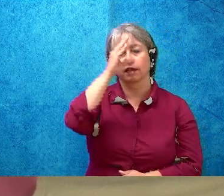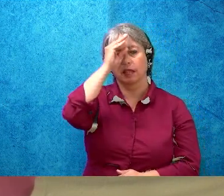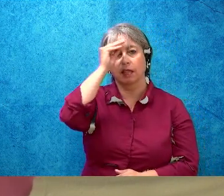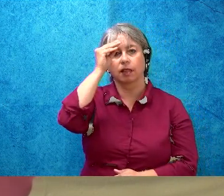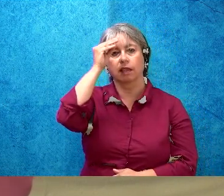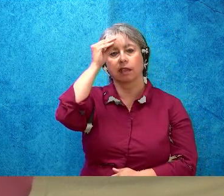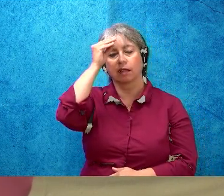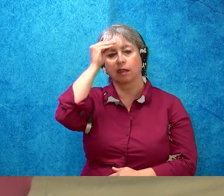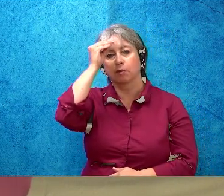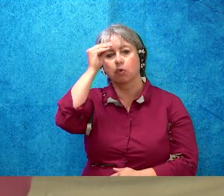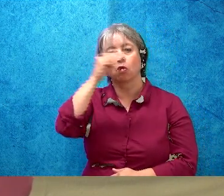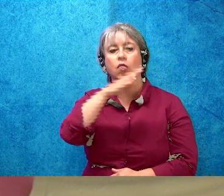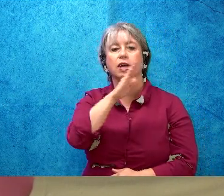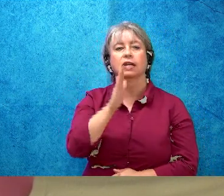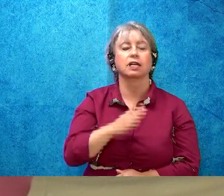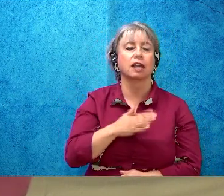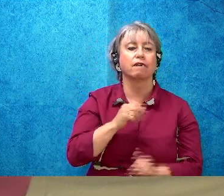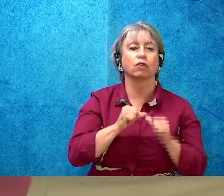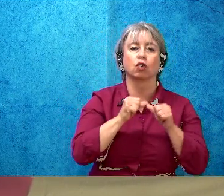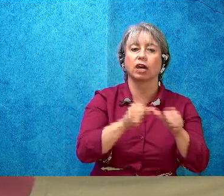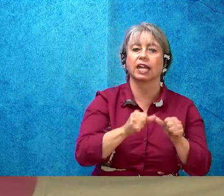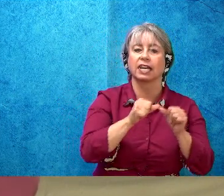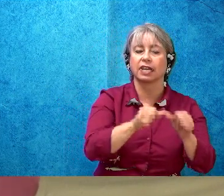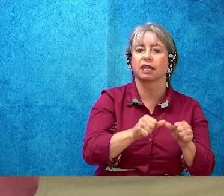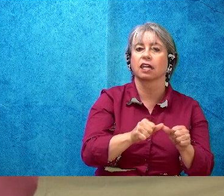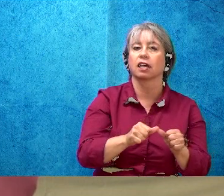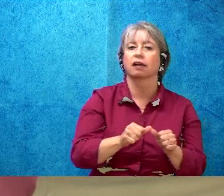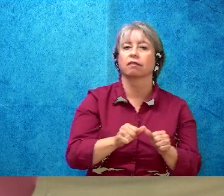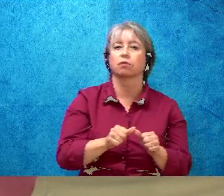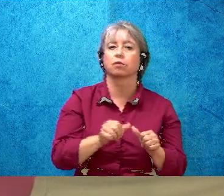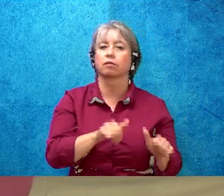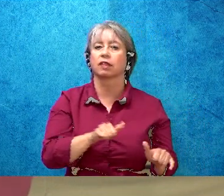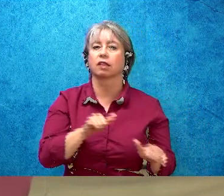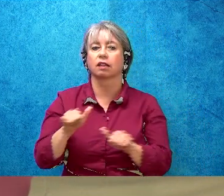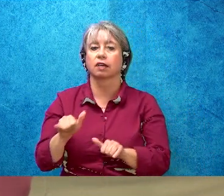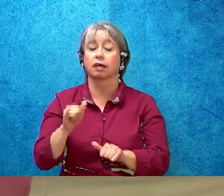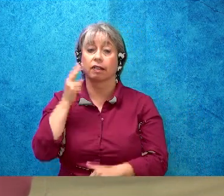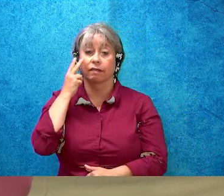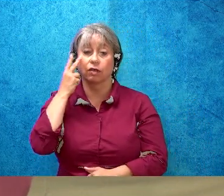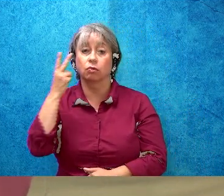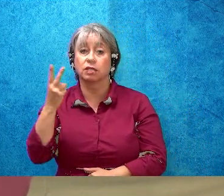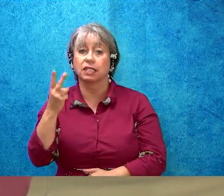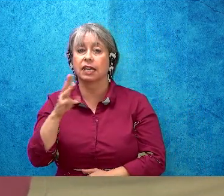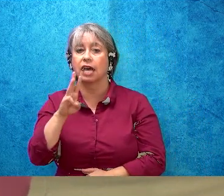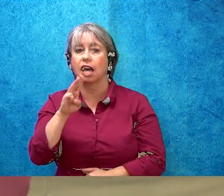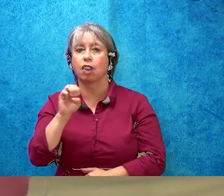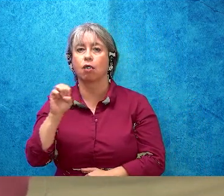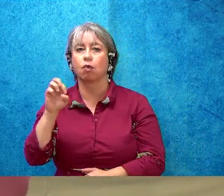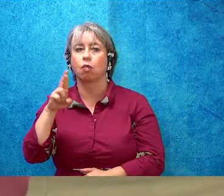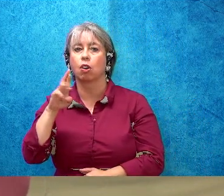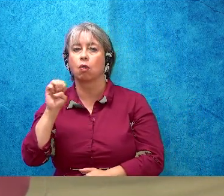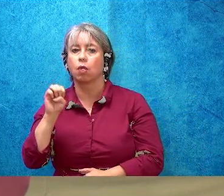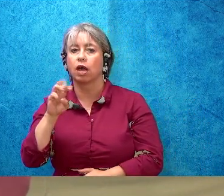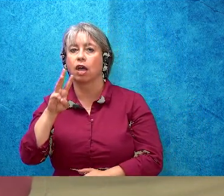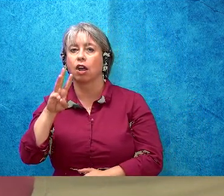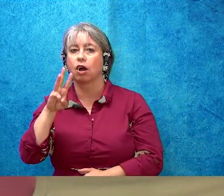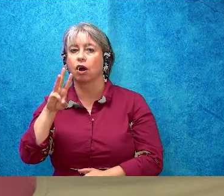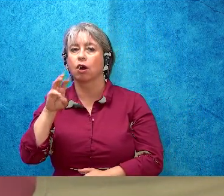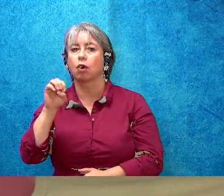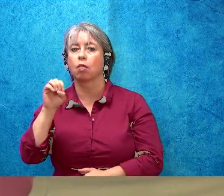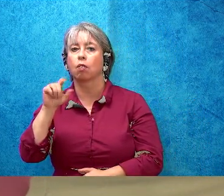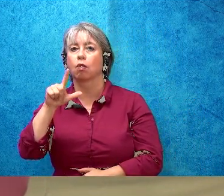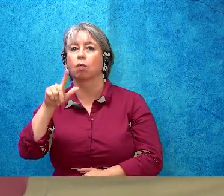seen any of the latest teen werewolf movies, it's the same thing. It's this person that feels like they can't. Even